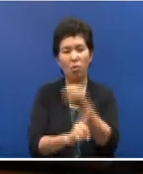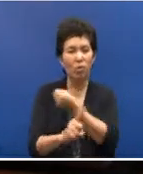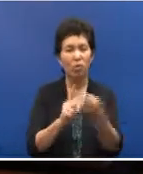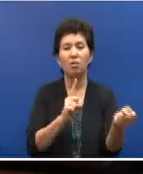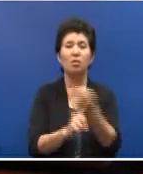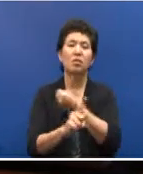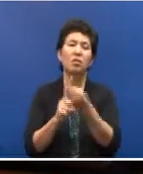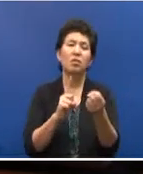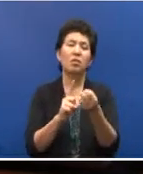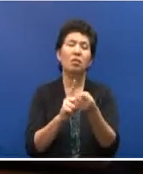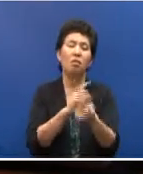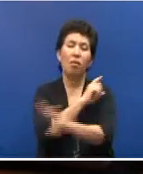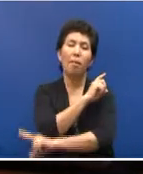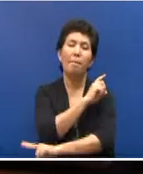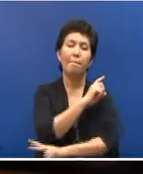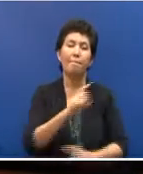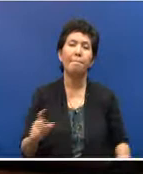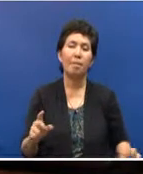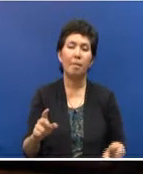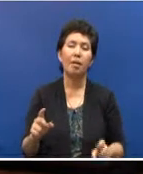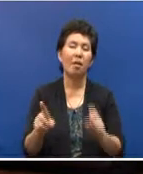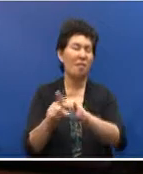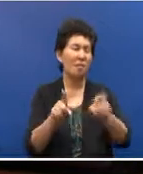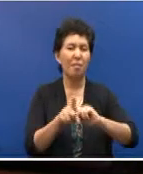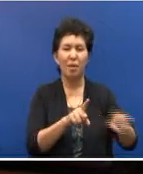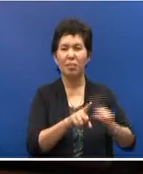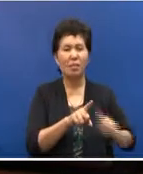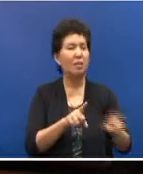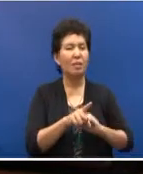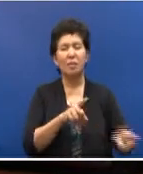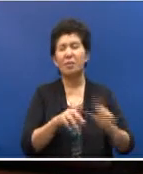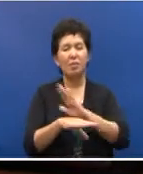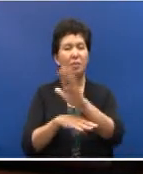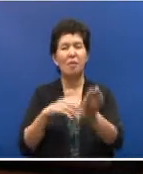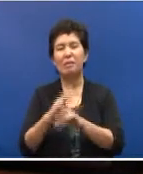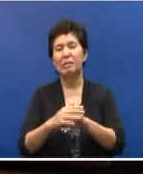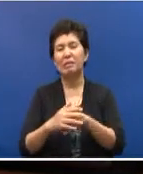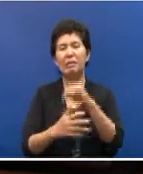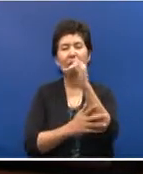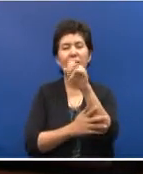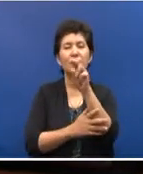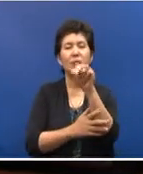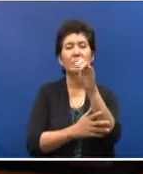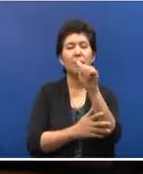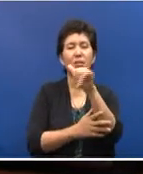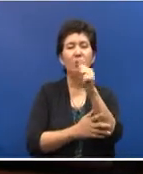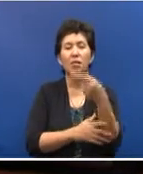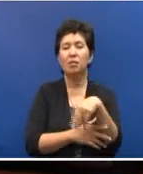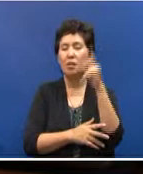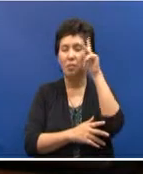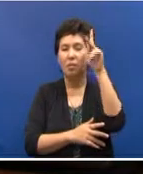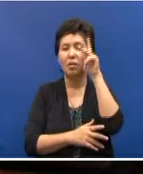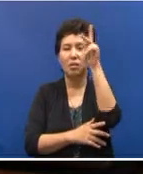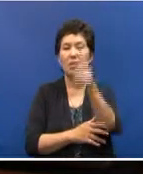and even robbery, and various types of inhuman treatment of civilians. Okay, the targeting of political